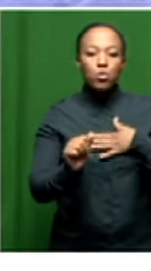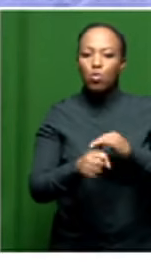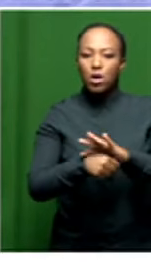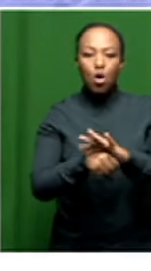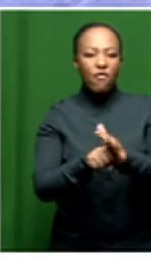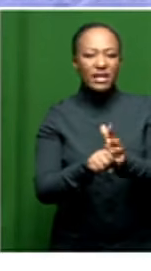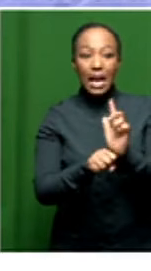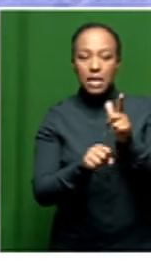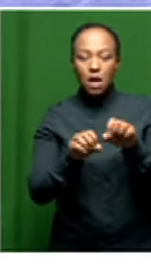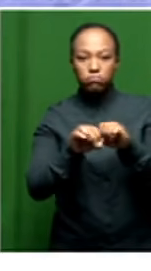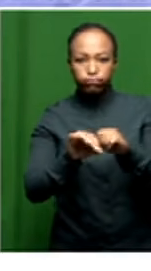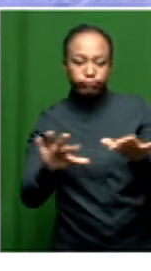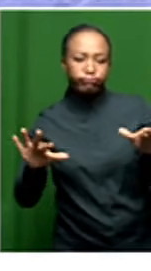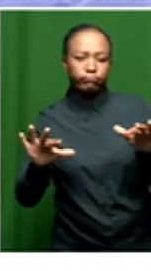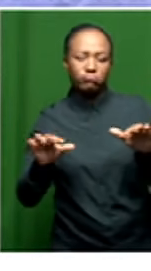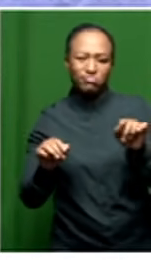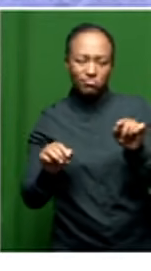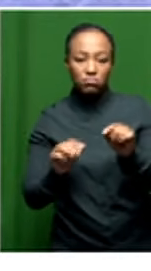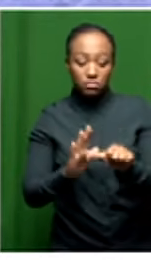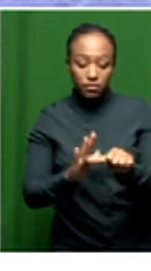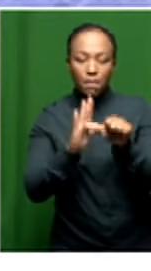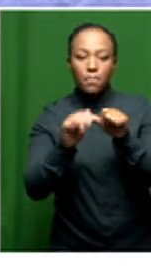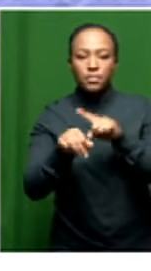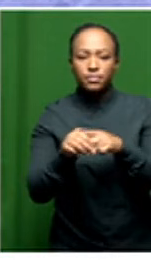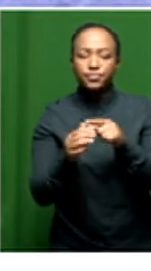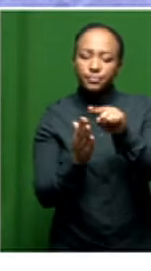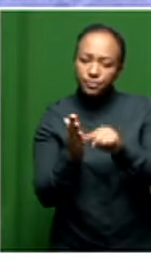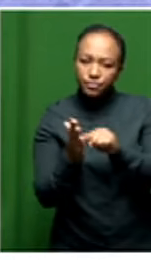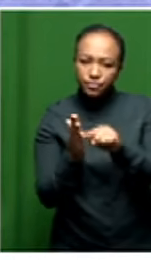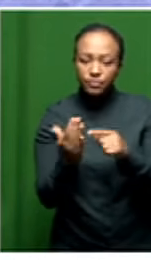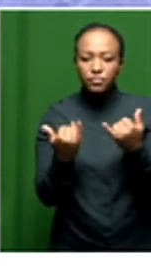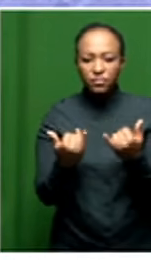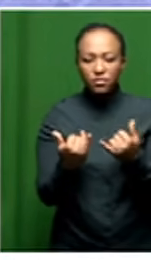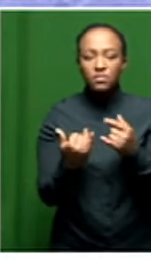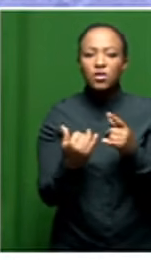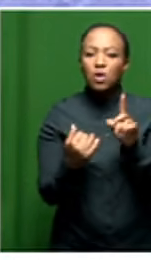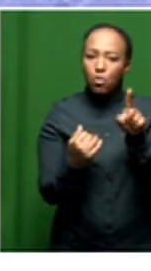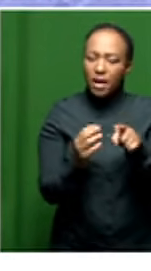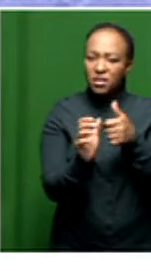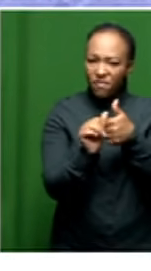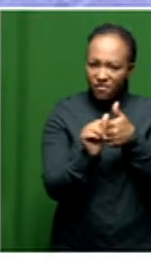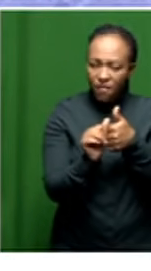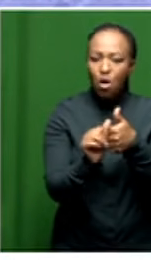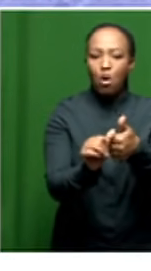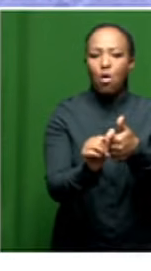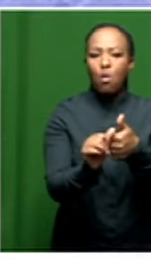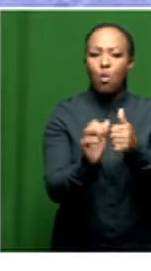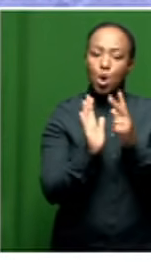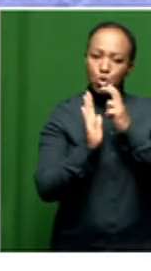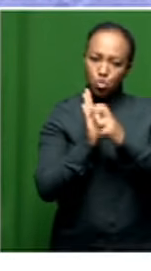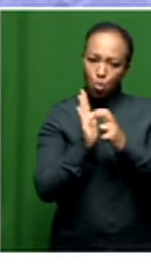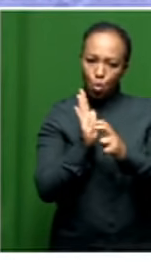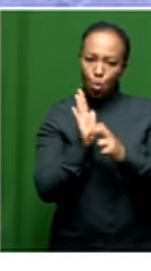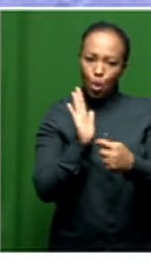upswings to come again. So it will be very important during this period of elections that we follow all those measures of